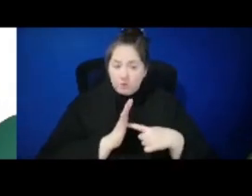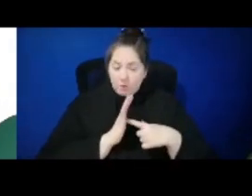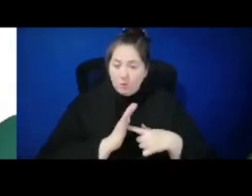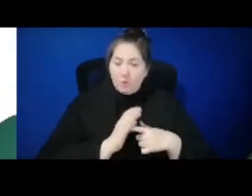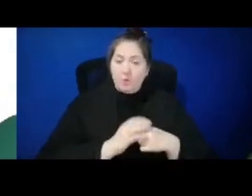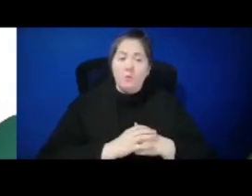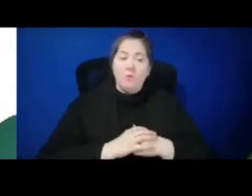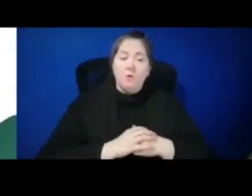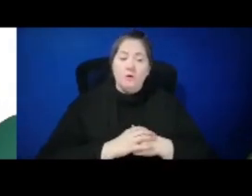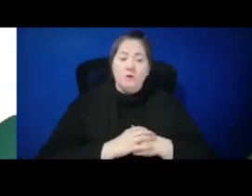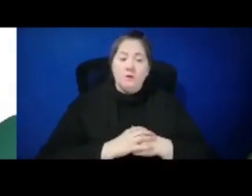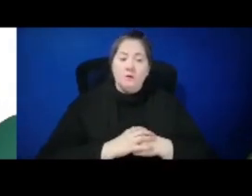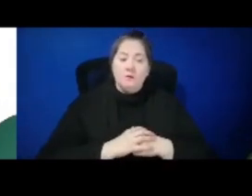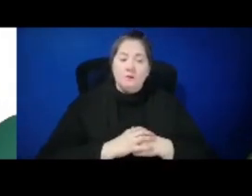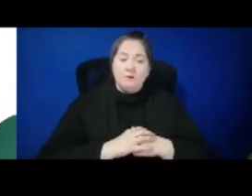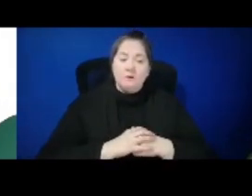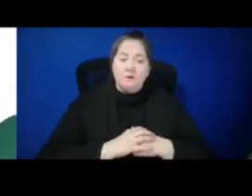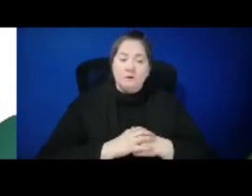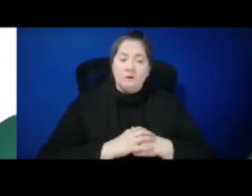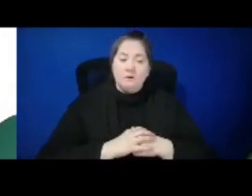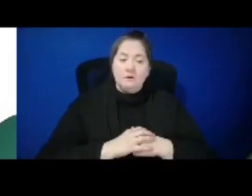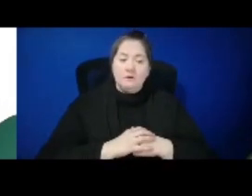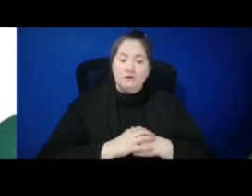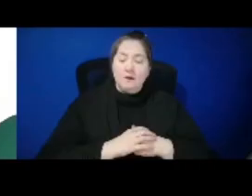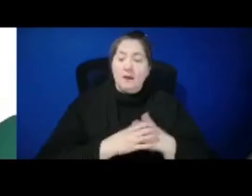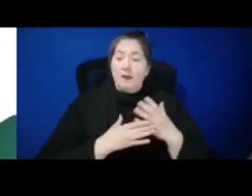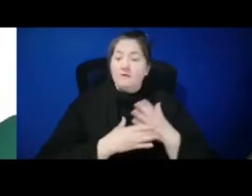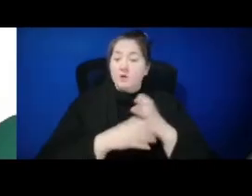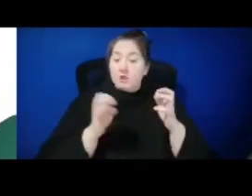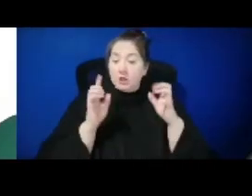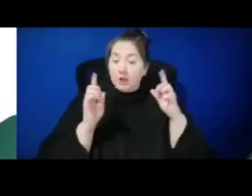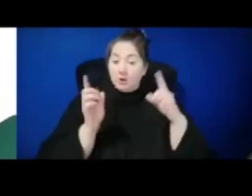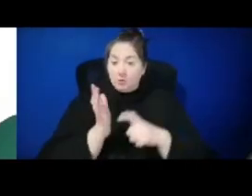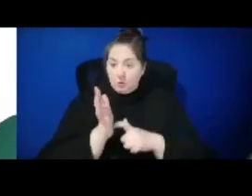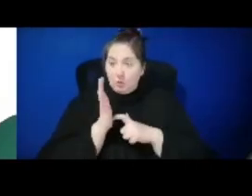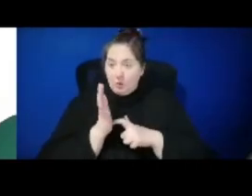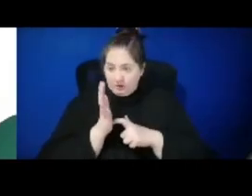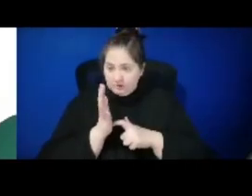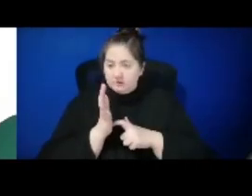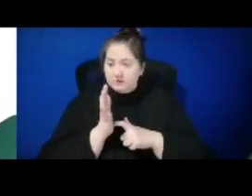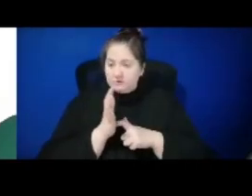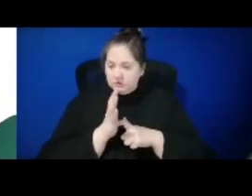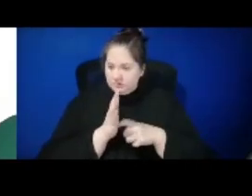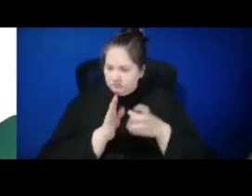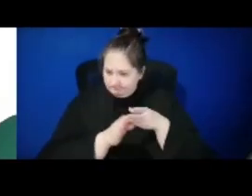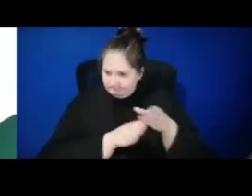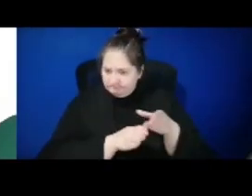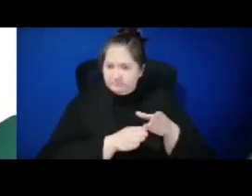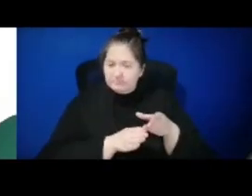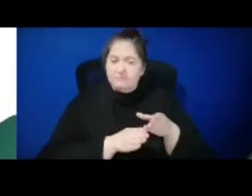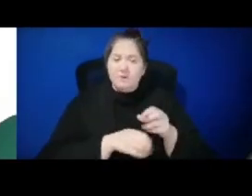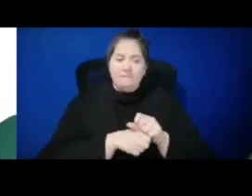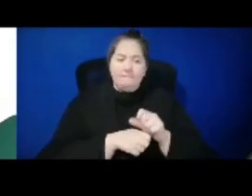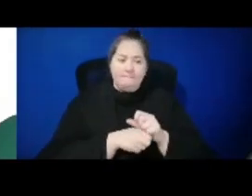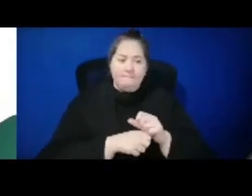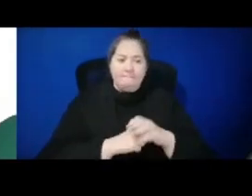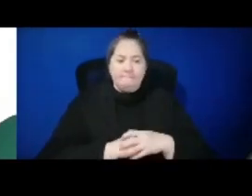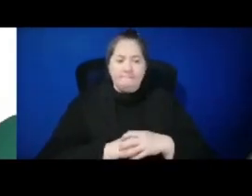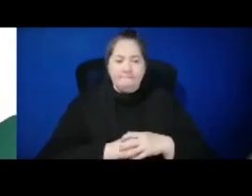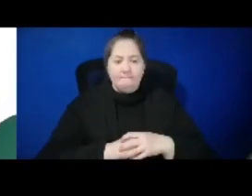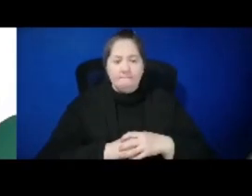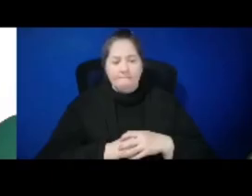this infographic is the average education that's required to get into a particular profession. So,